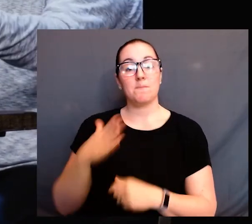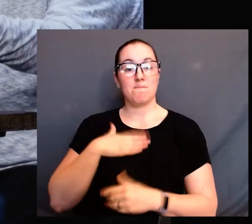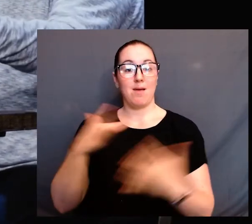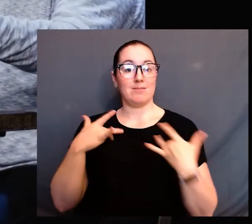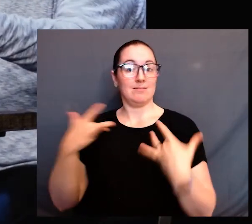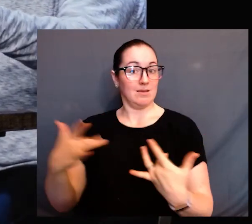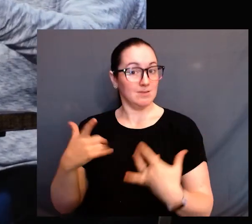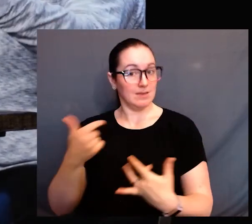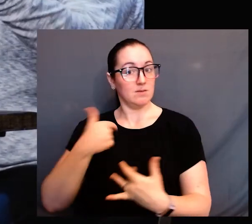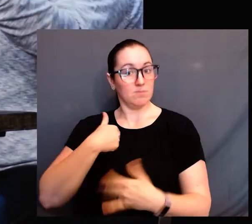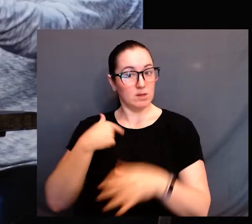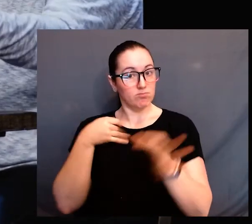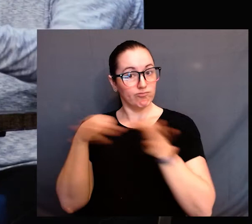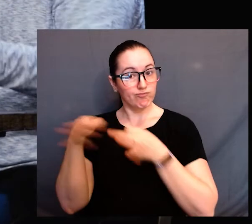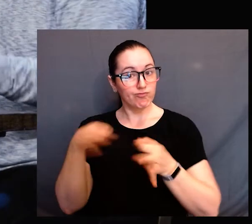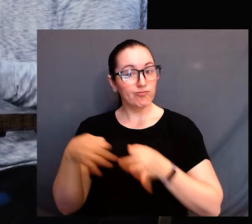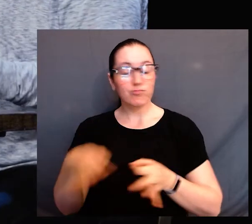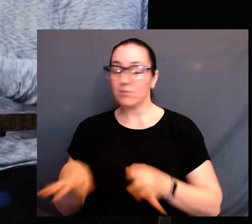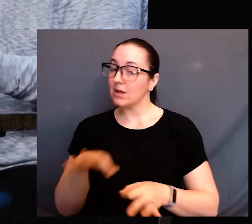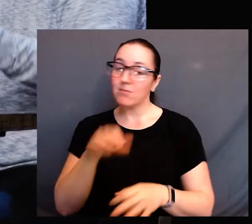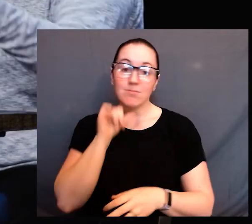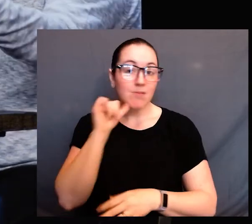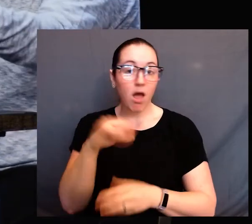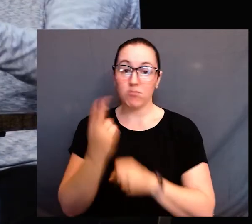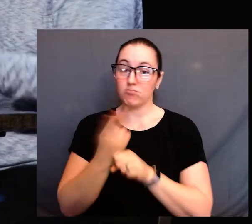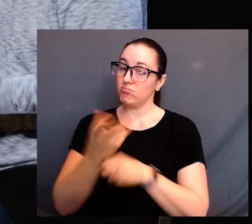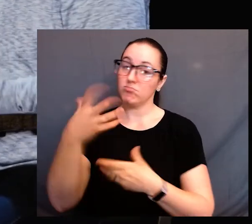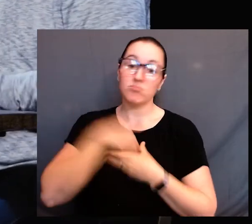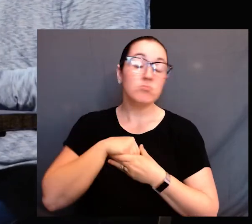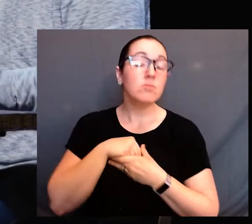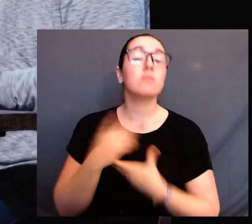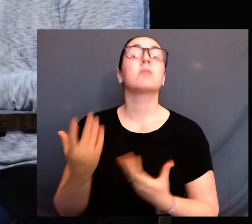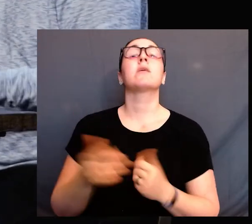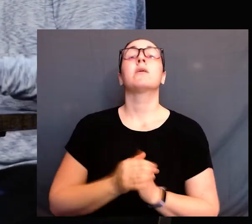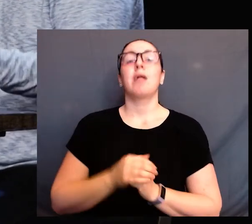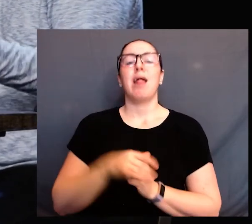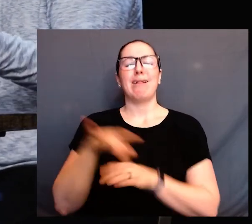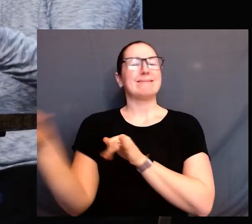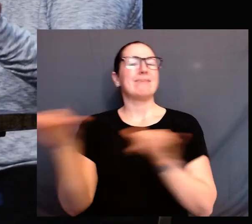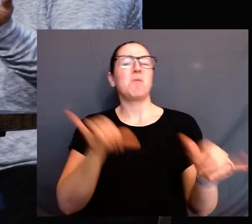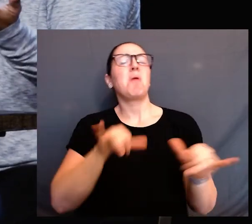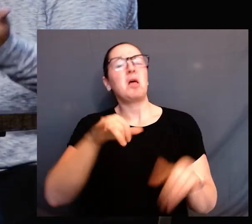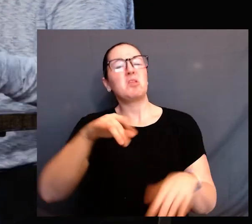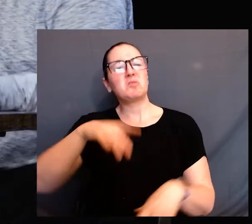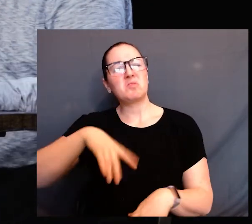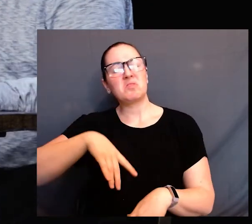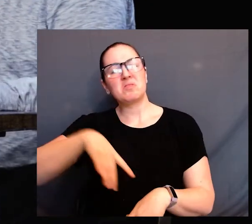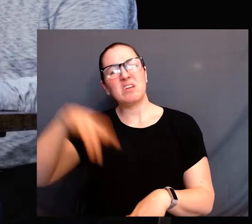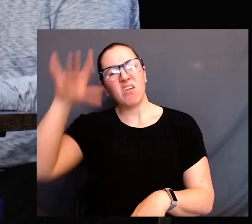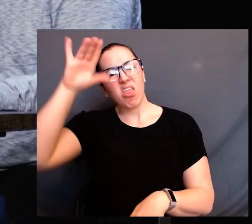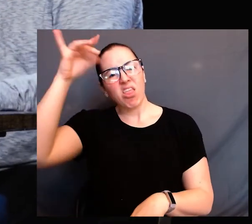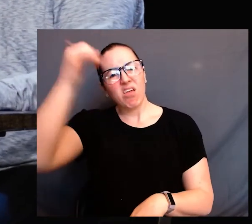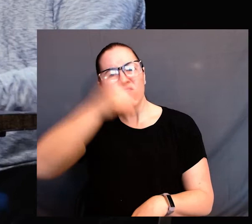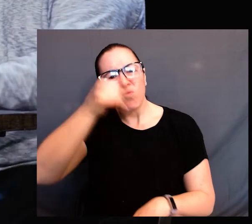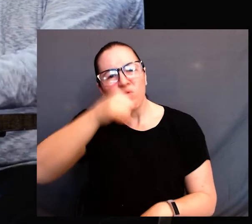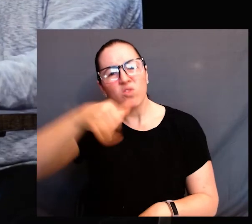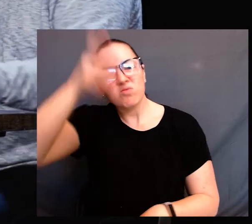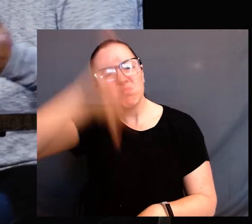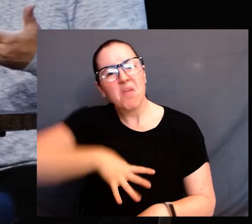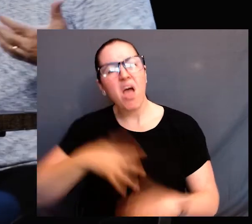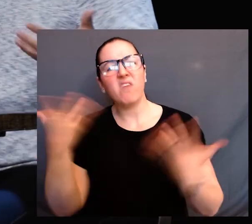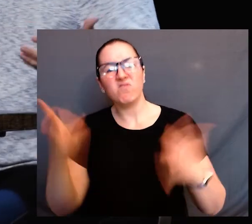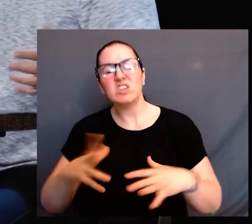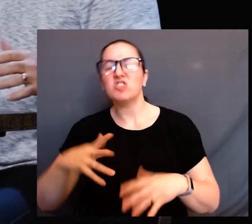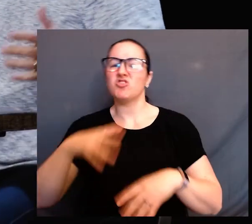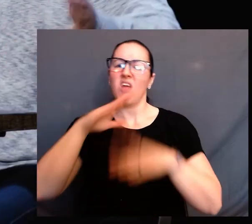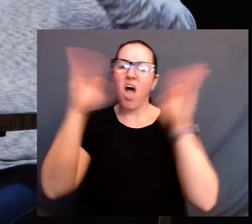in the ways that I say to them. They do not put them into practice. He says, they're like a foolish man who built